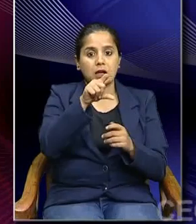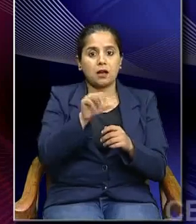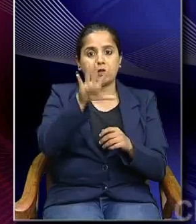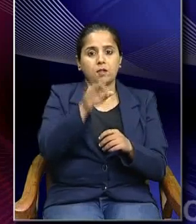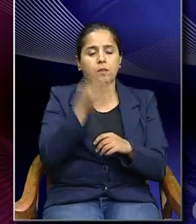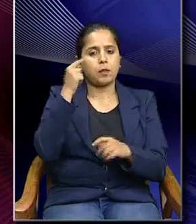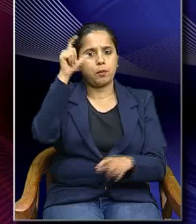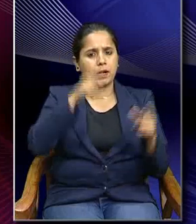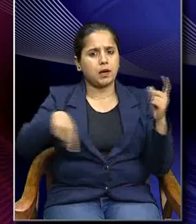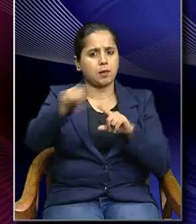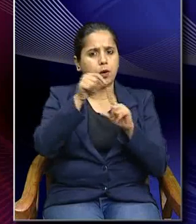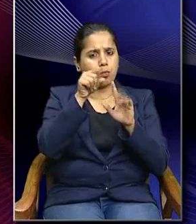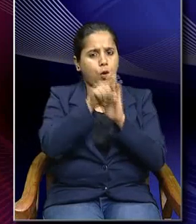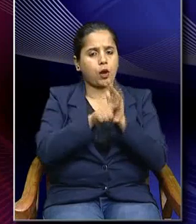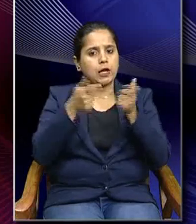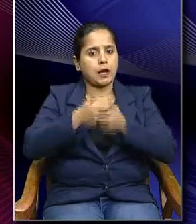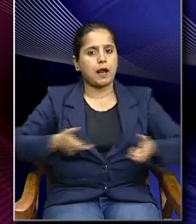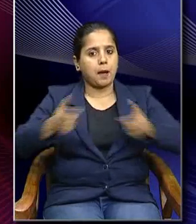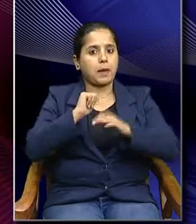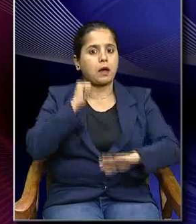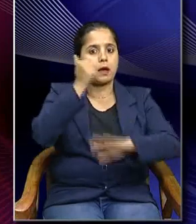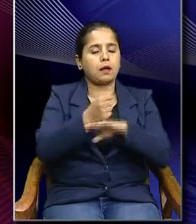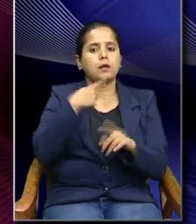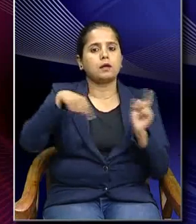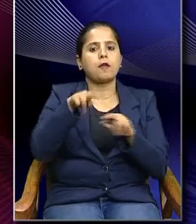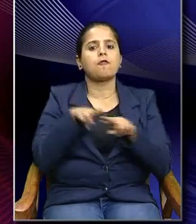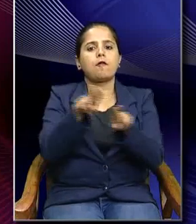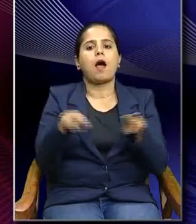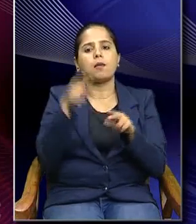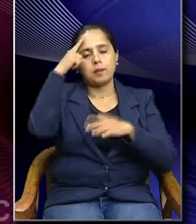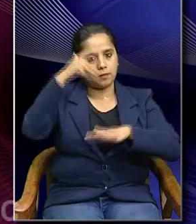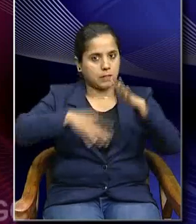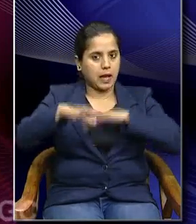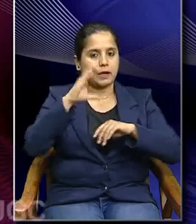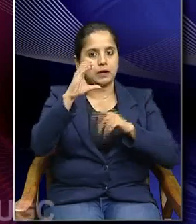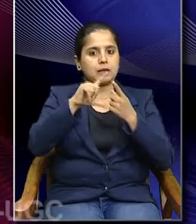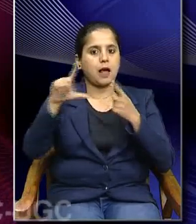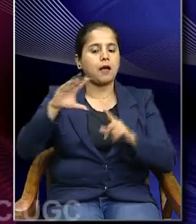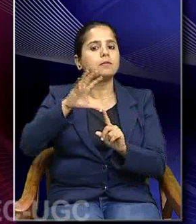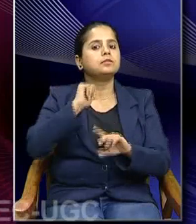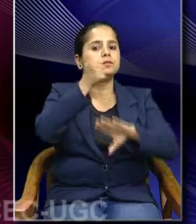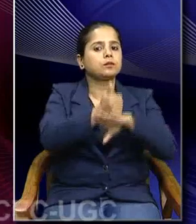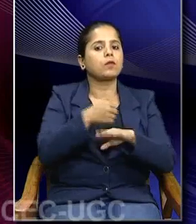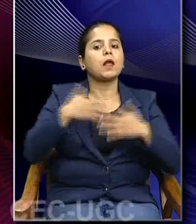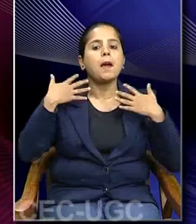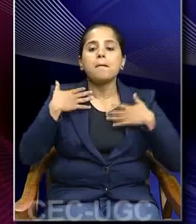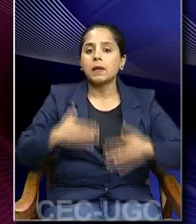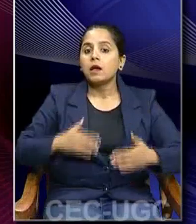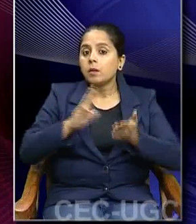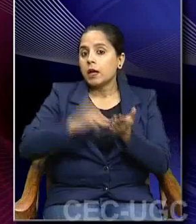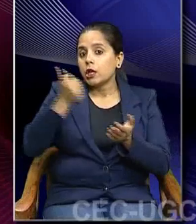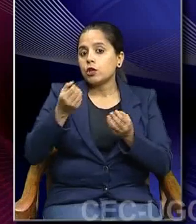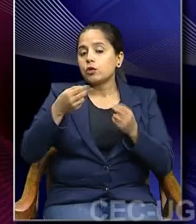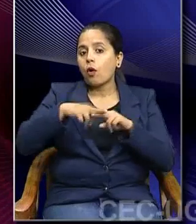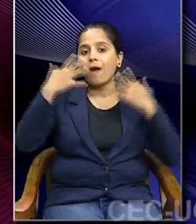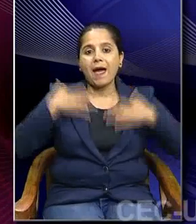appointed Population Policy Committee and created a family planning cell in the Ministry of Health.